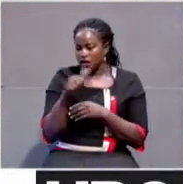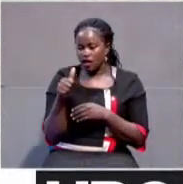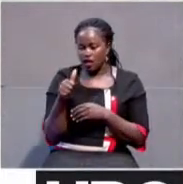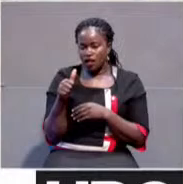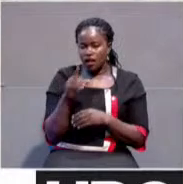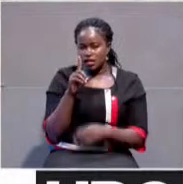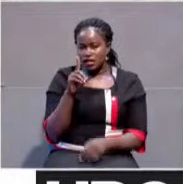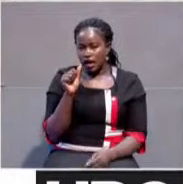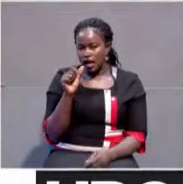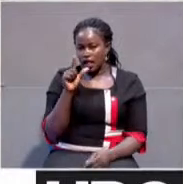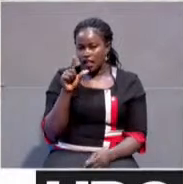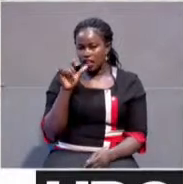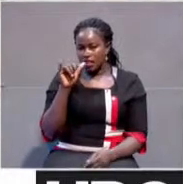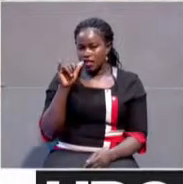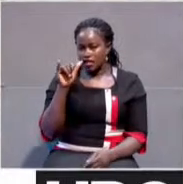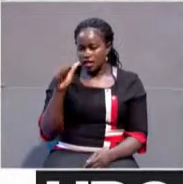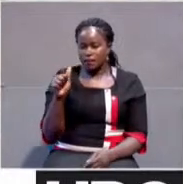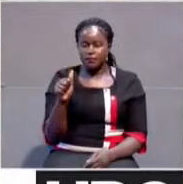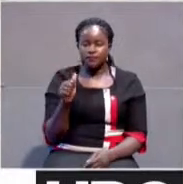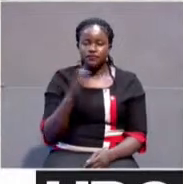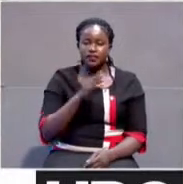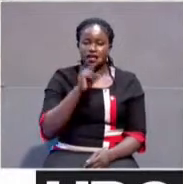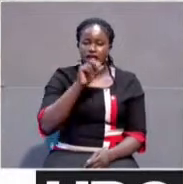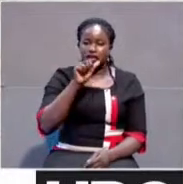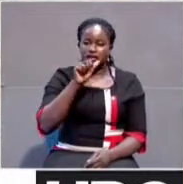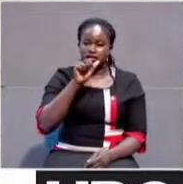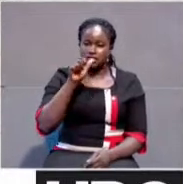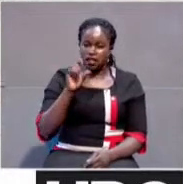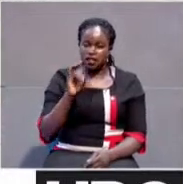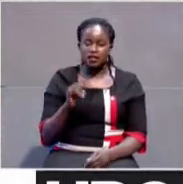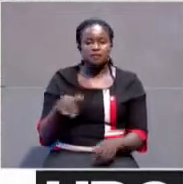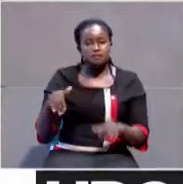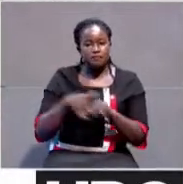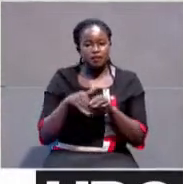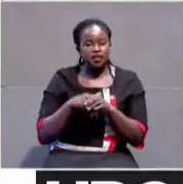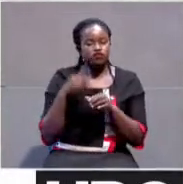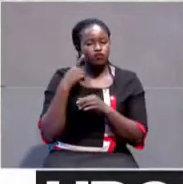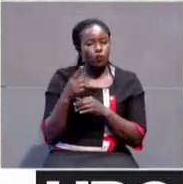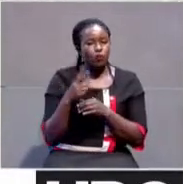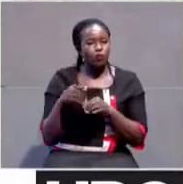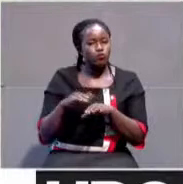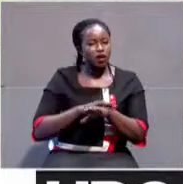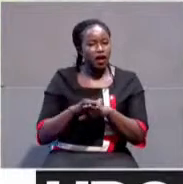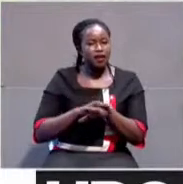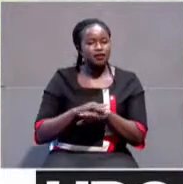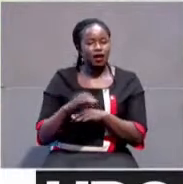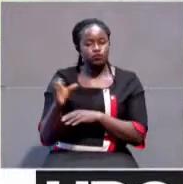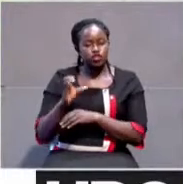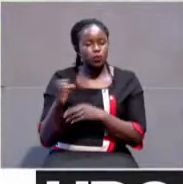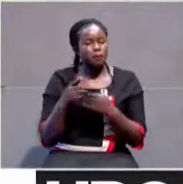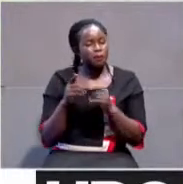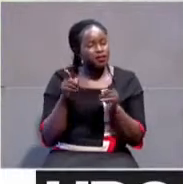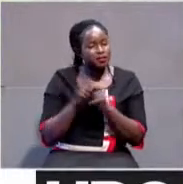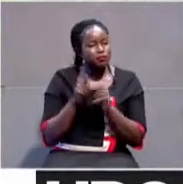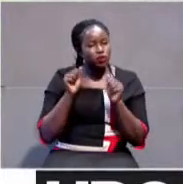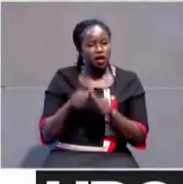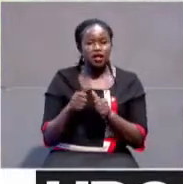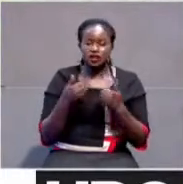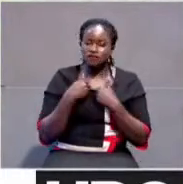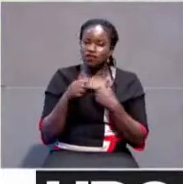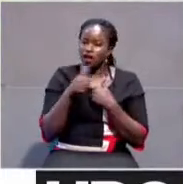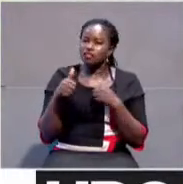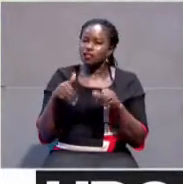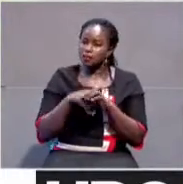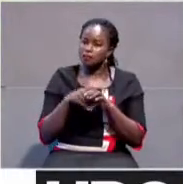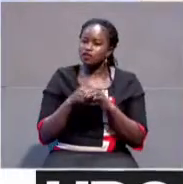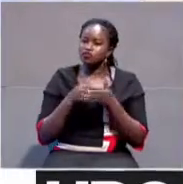Dalia Nasali, who is a member of the Buganda Luchiko. But they can adopt our members who may help them